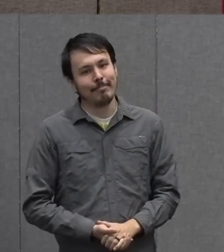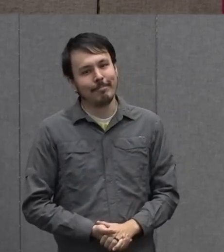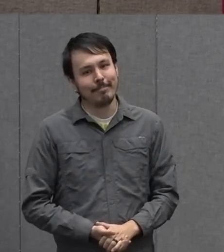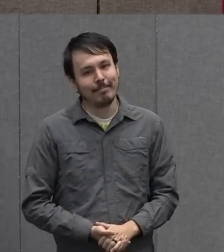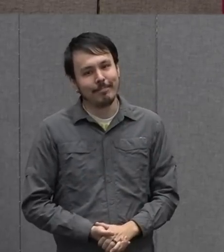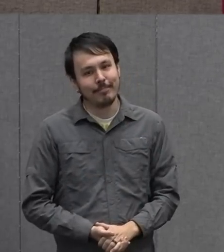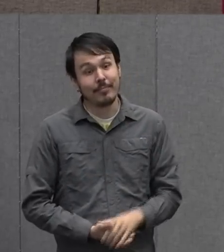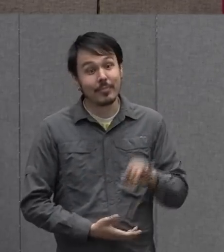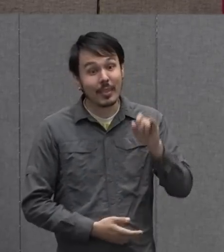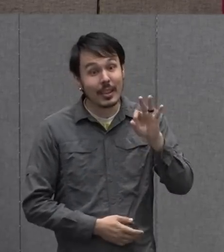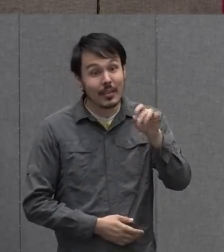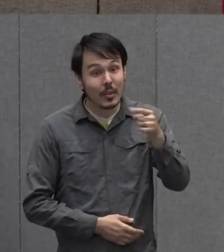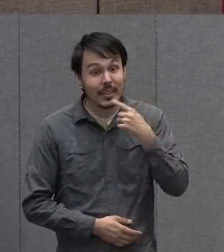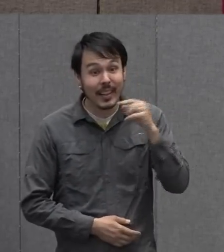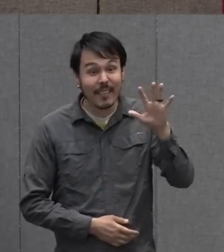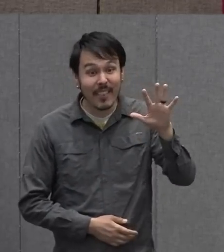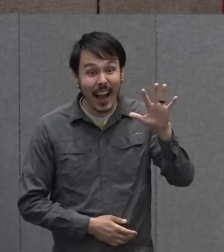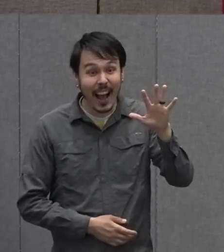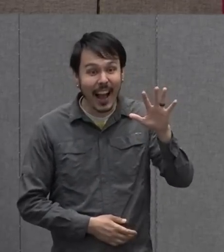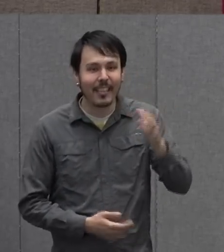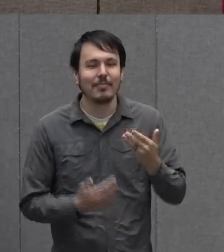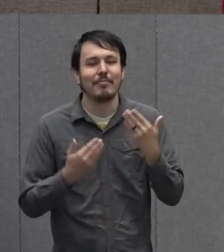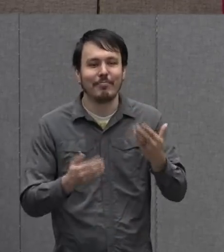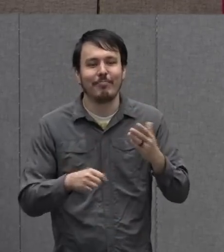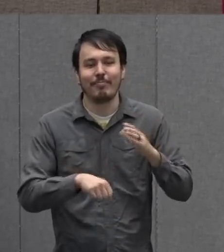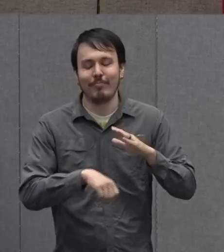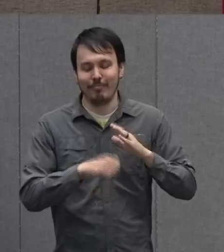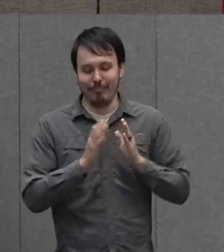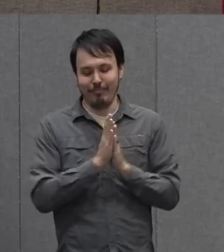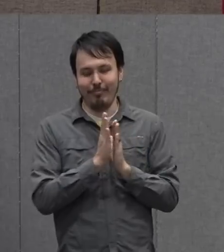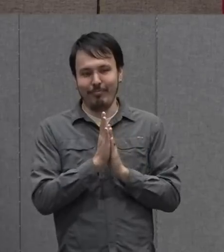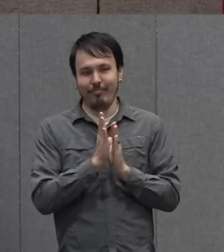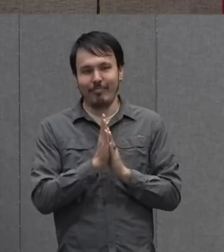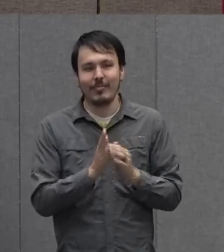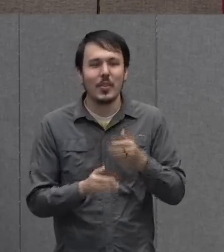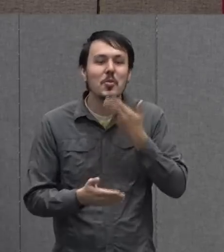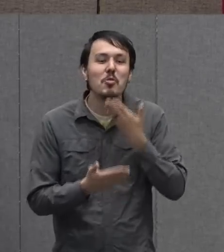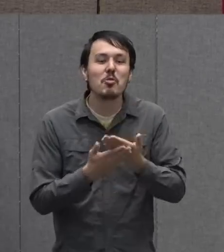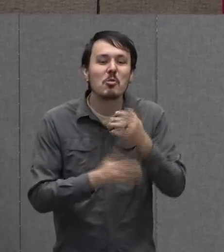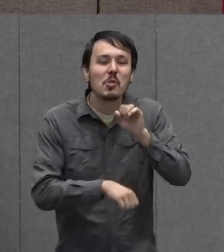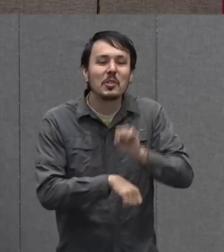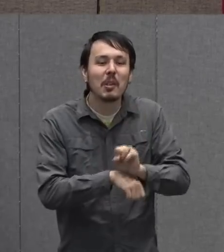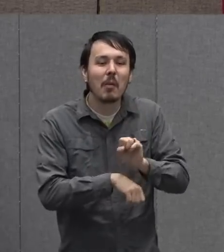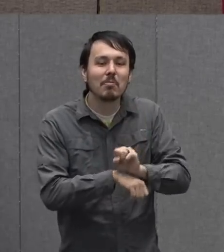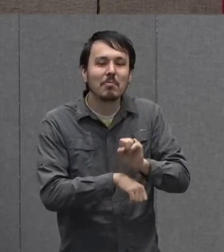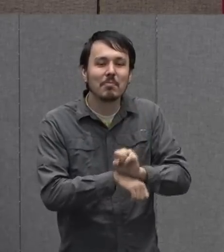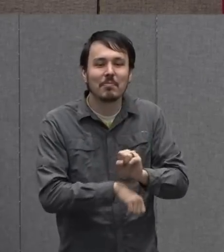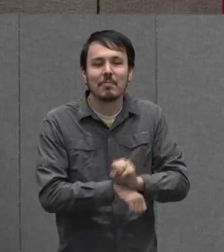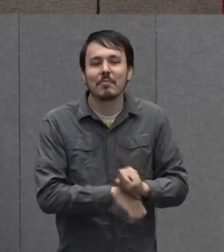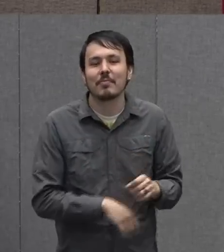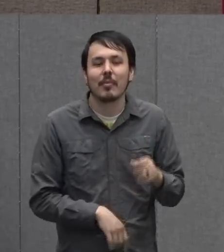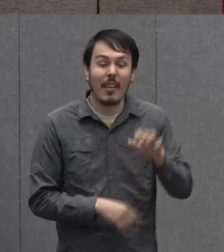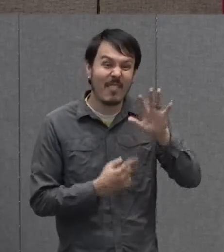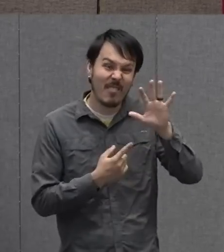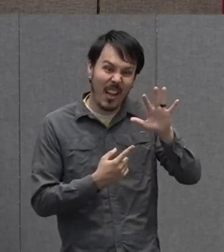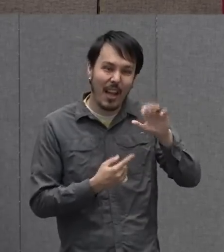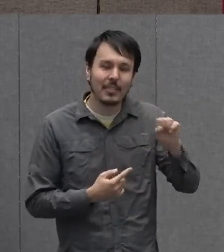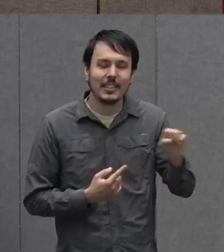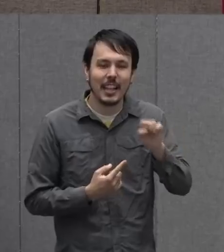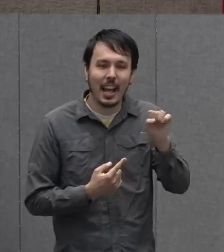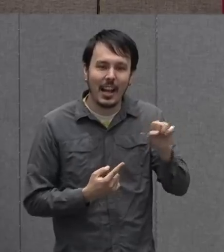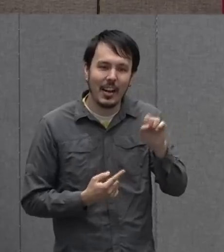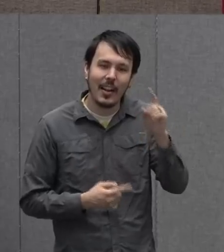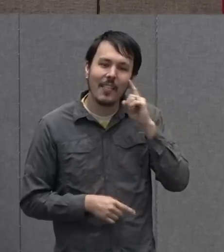If you said 5, pat yourself on the back. Good job. There are 5 Saturdays